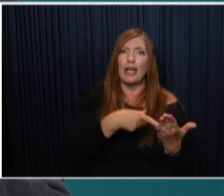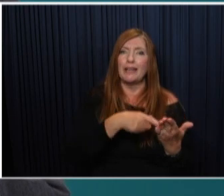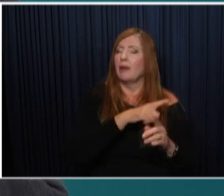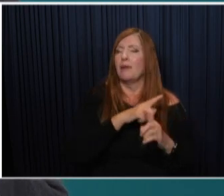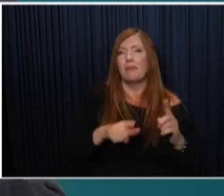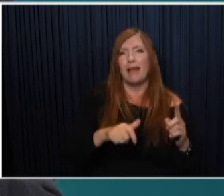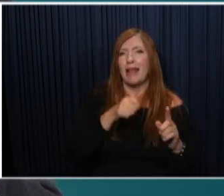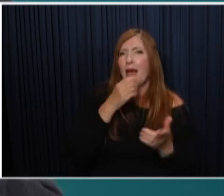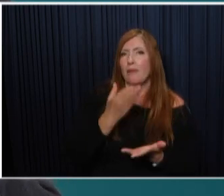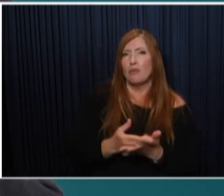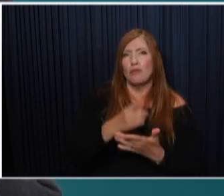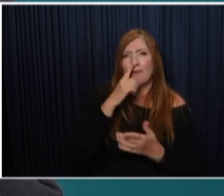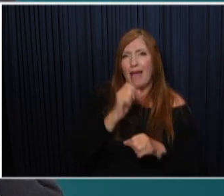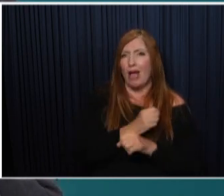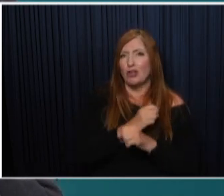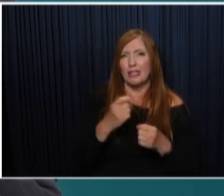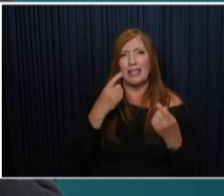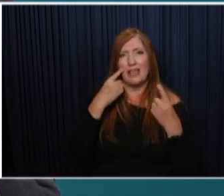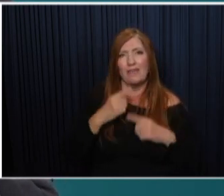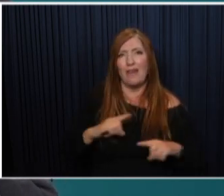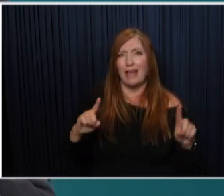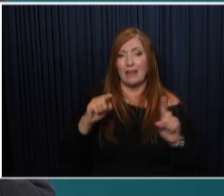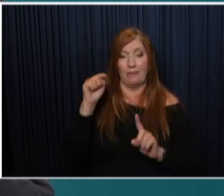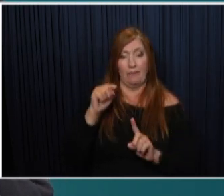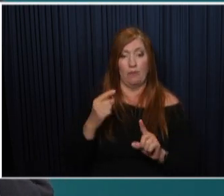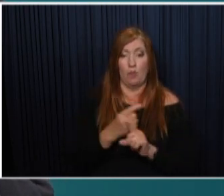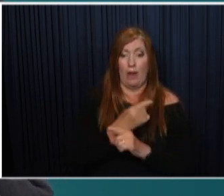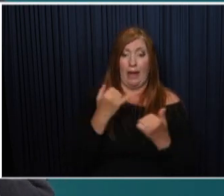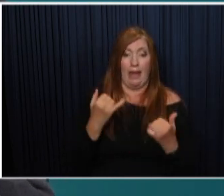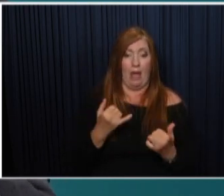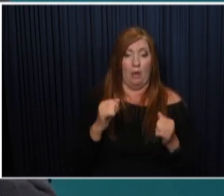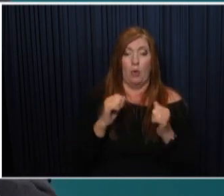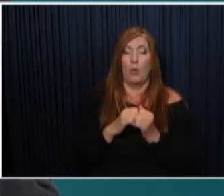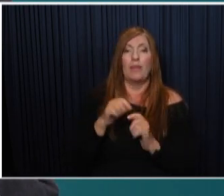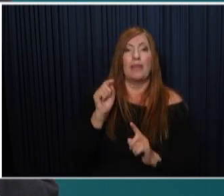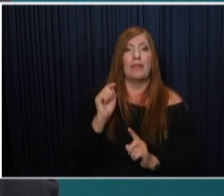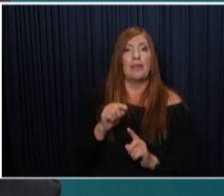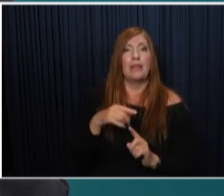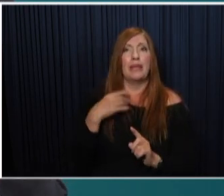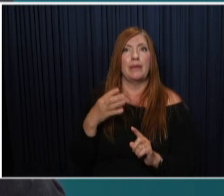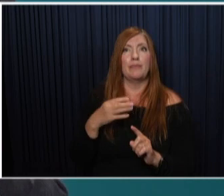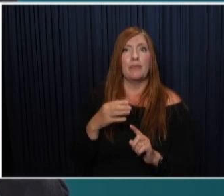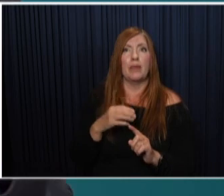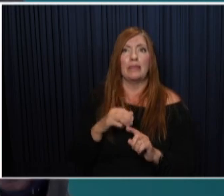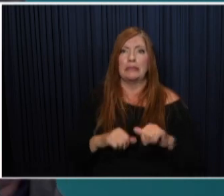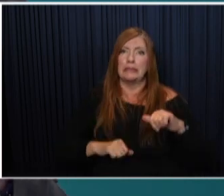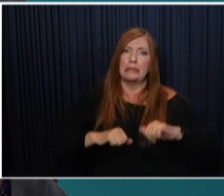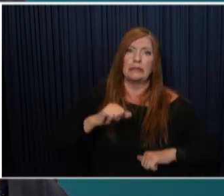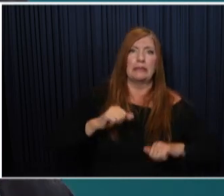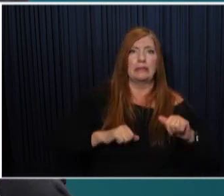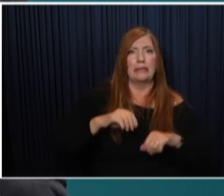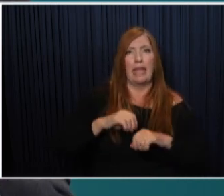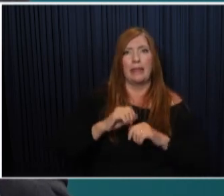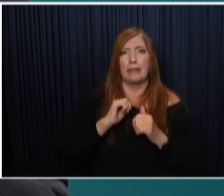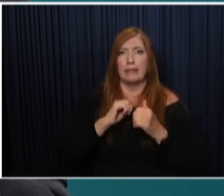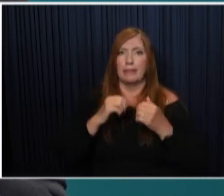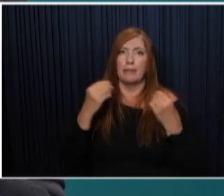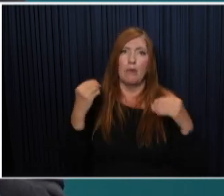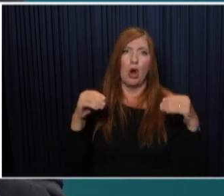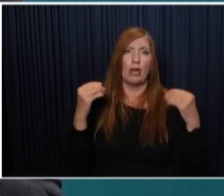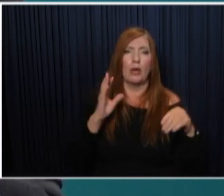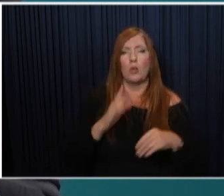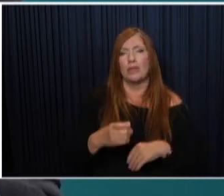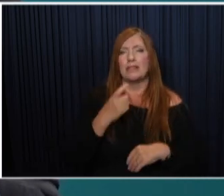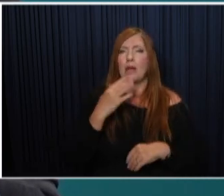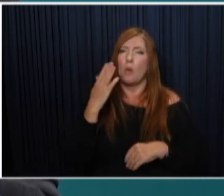been effective. And at this point, with the uncertainty in the markets, I would say, you know what,